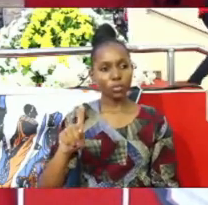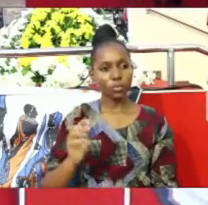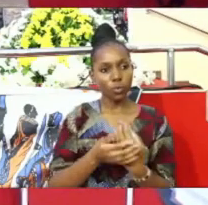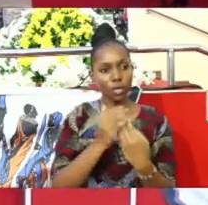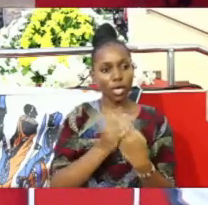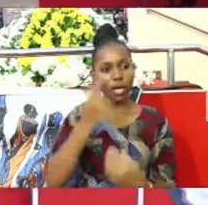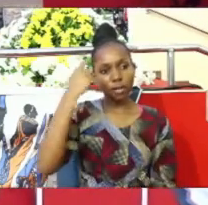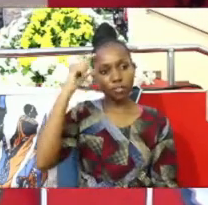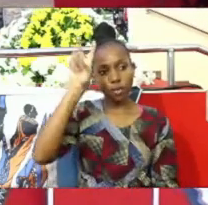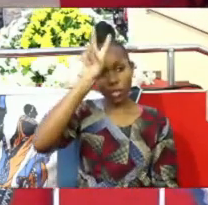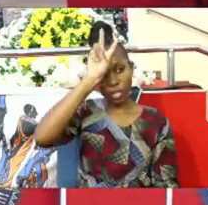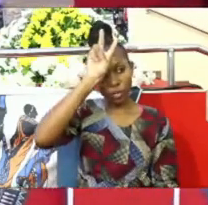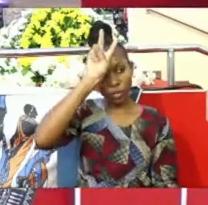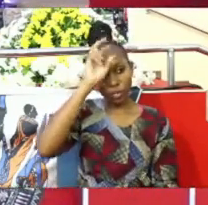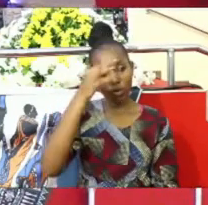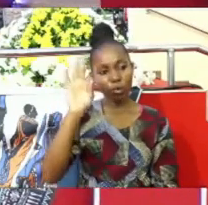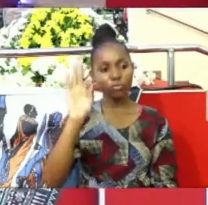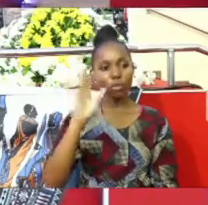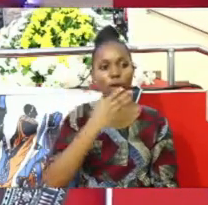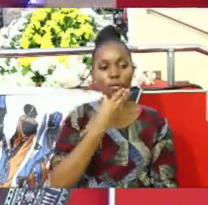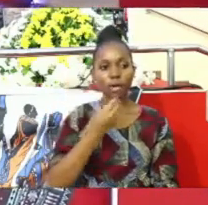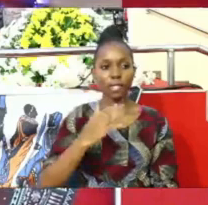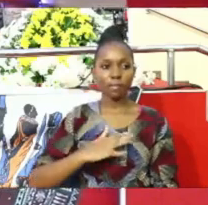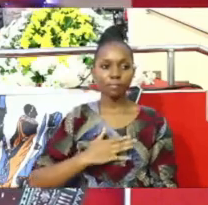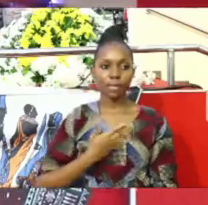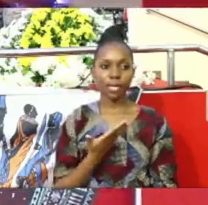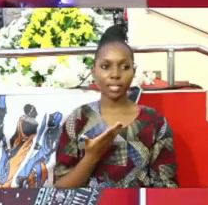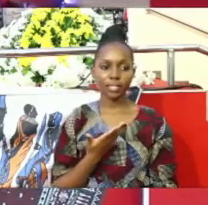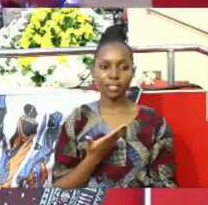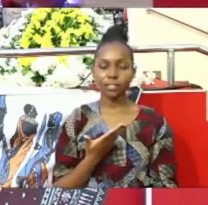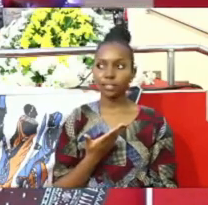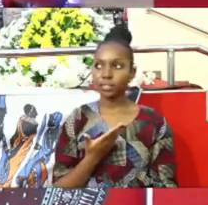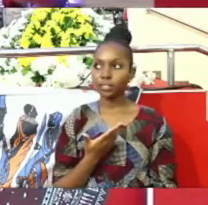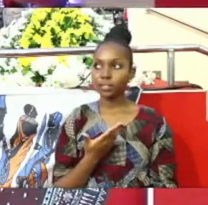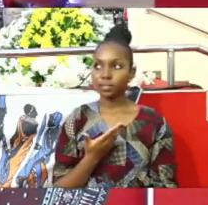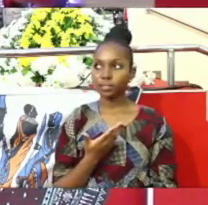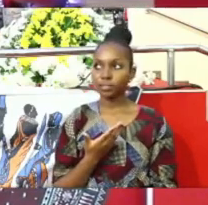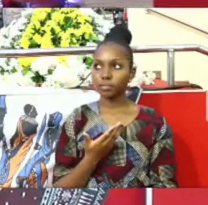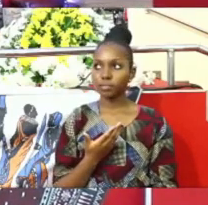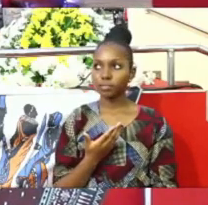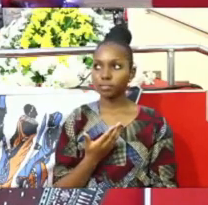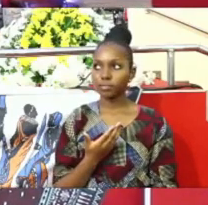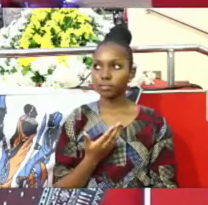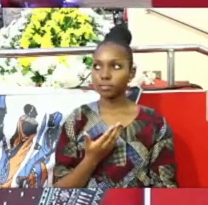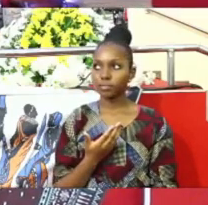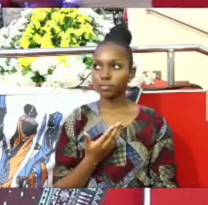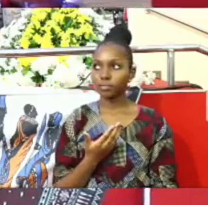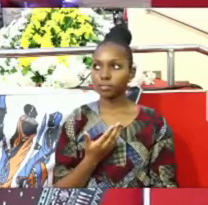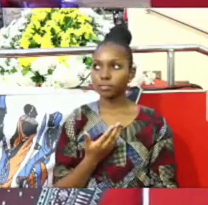to the planes as they were flying through that place. Aha, na nikawa, pardon? Speak to the planes, airplanes. Oh,